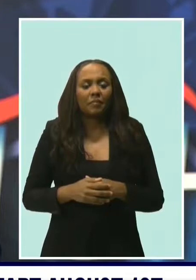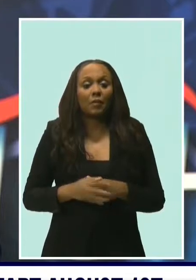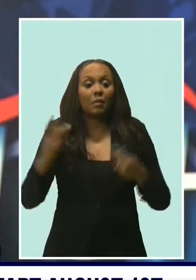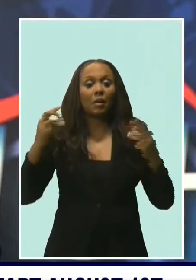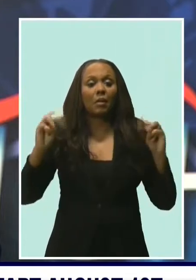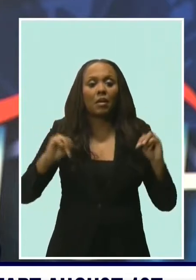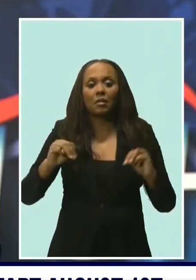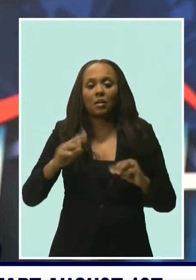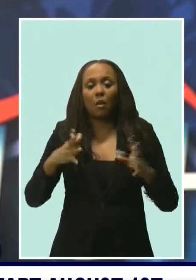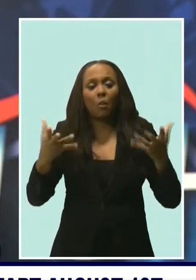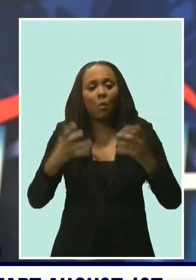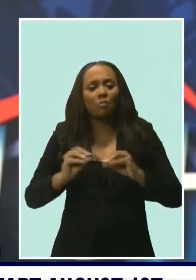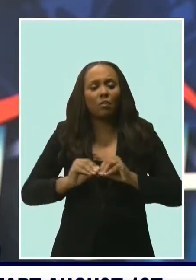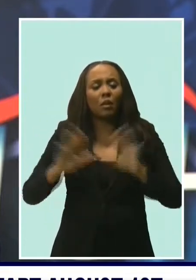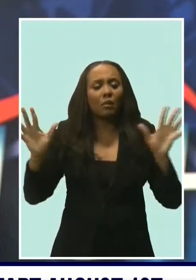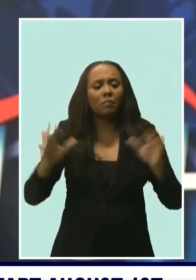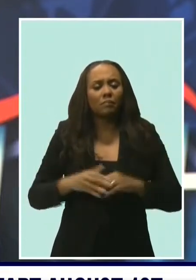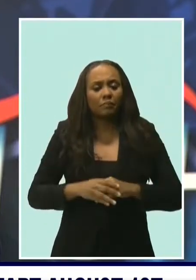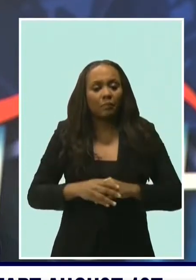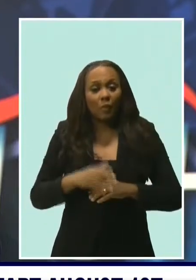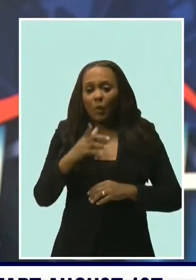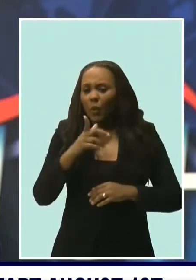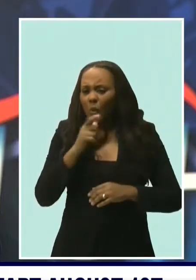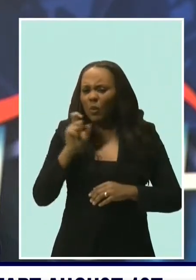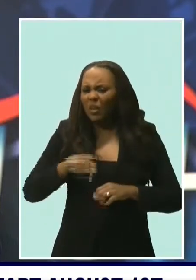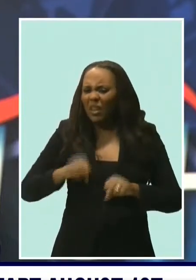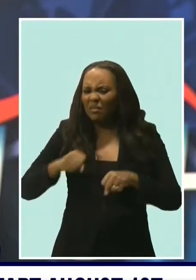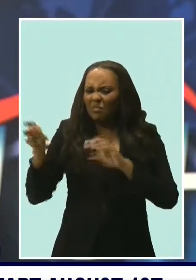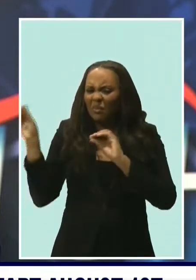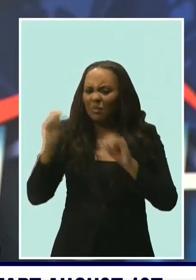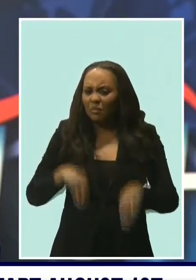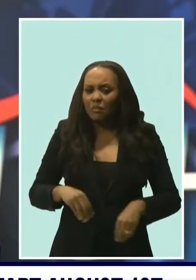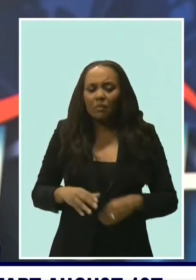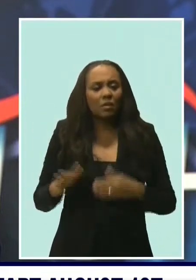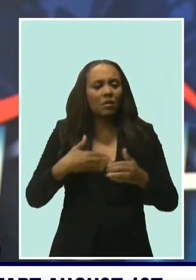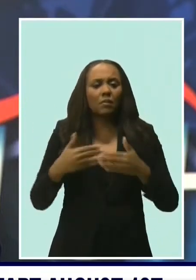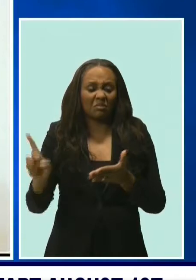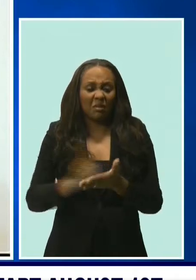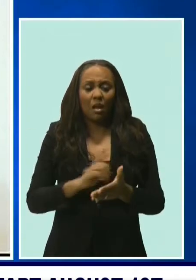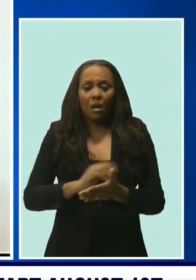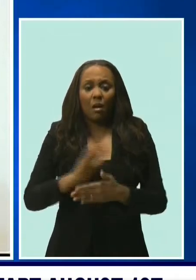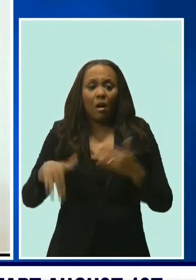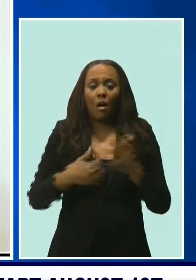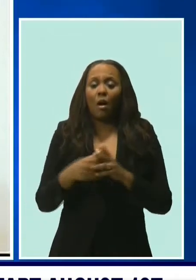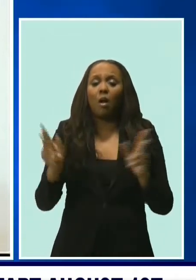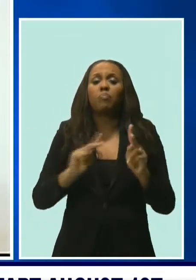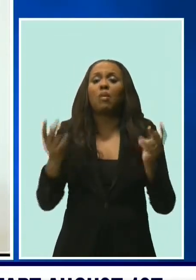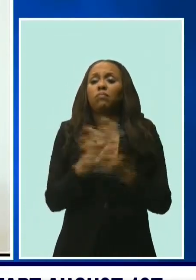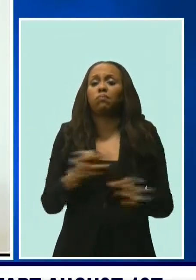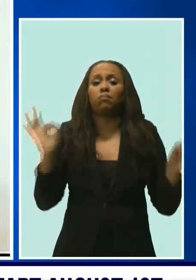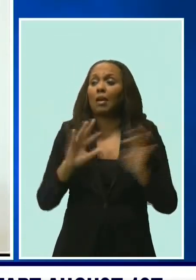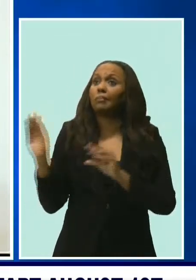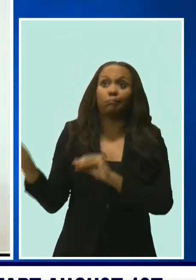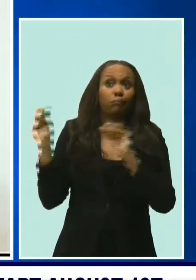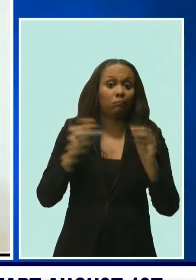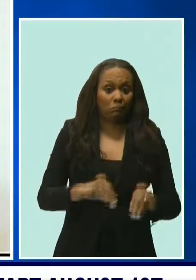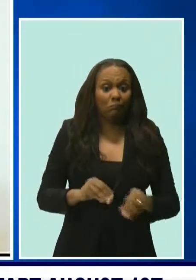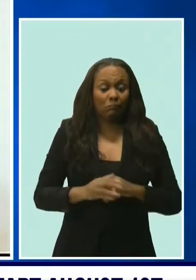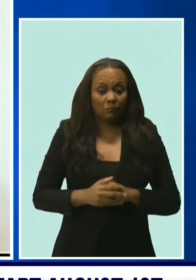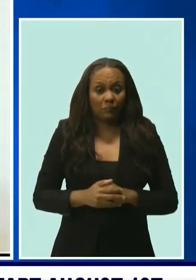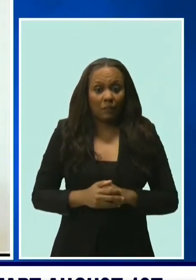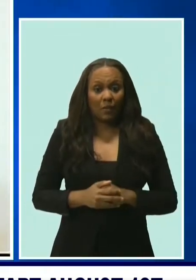entire year and work remotely. The welcome stamp, set to commence in August, has gained popularity across the globe, and Prime Minister Motley